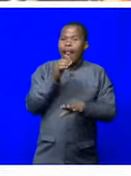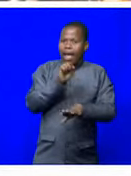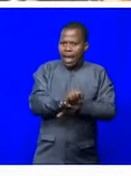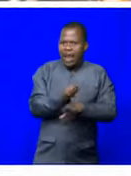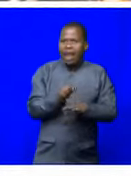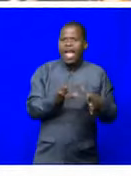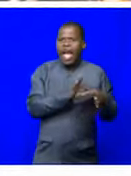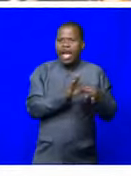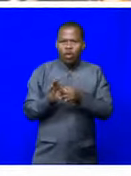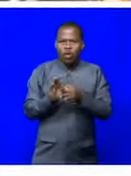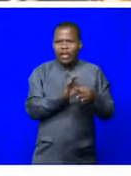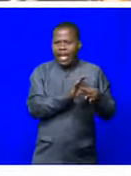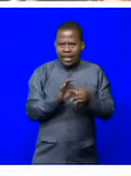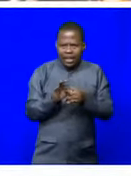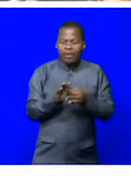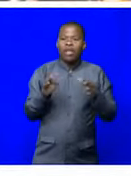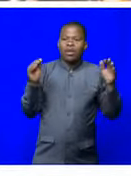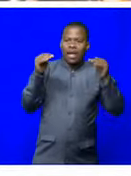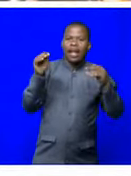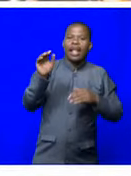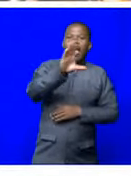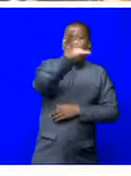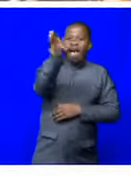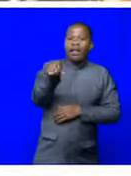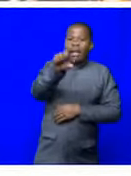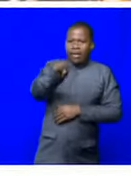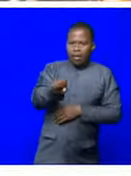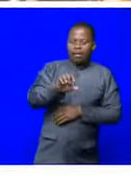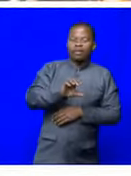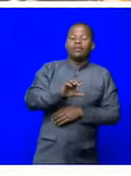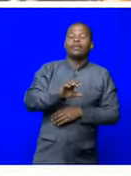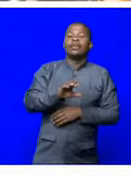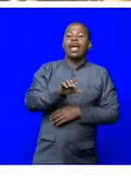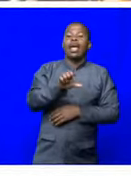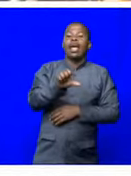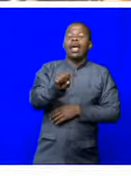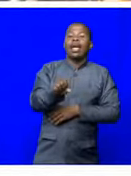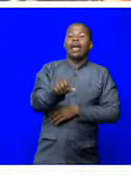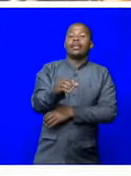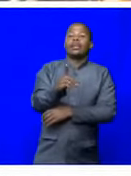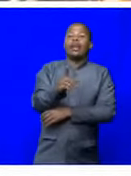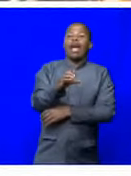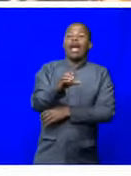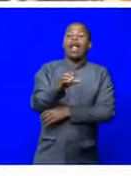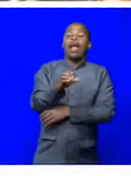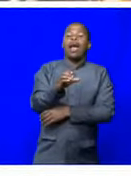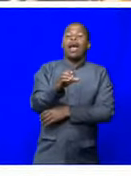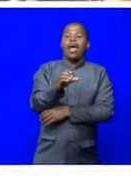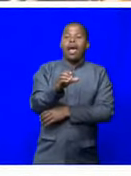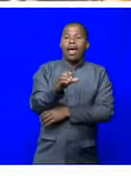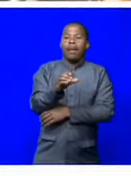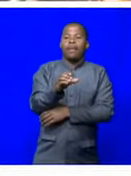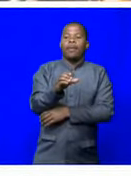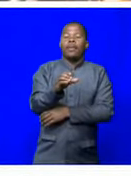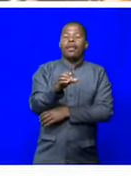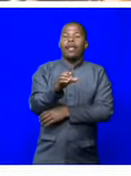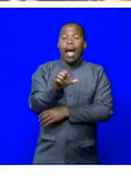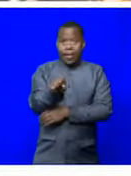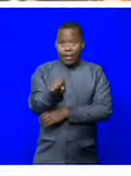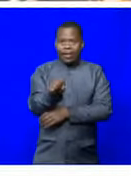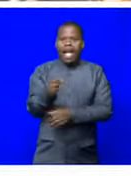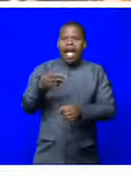yemikhicito esifundzeni leSenders neAfrika iSouthern African Development Community Accreditation Services phecelezi